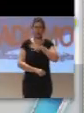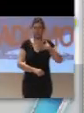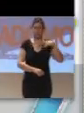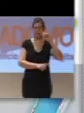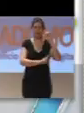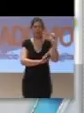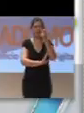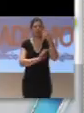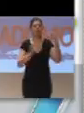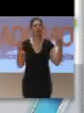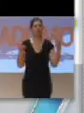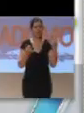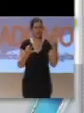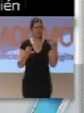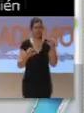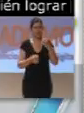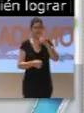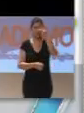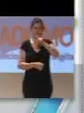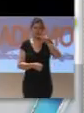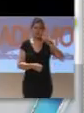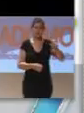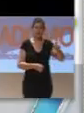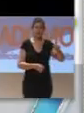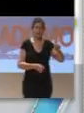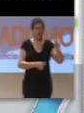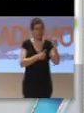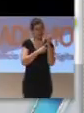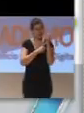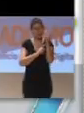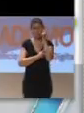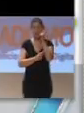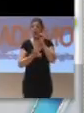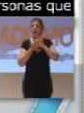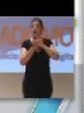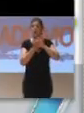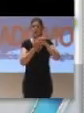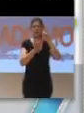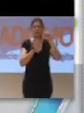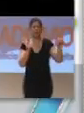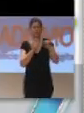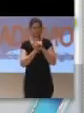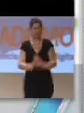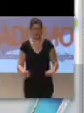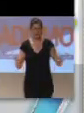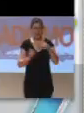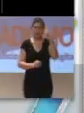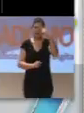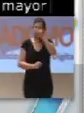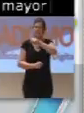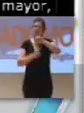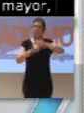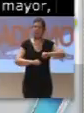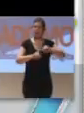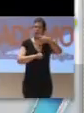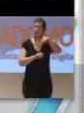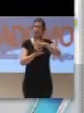it was going to work everywhere. Also, another aspect that we wanted to include was to make sure that we were not